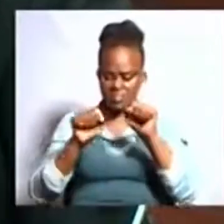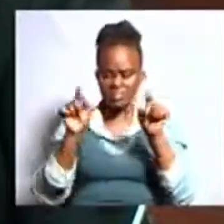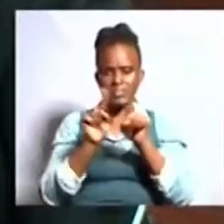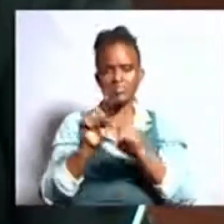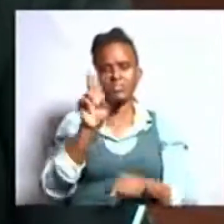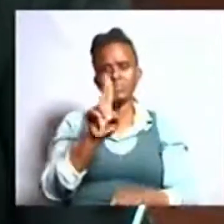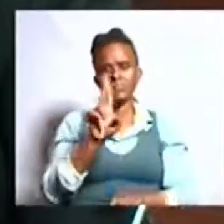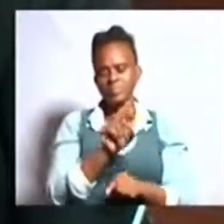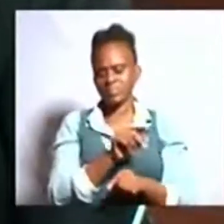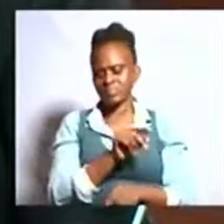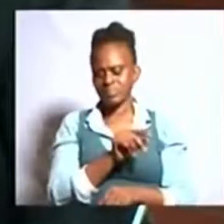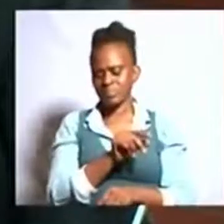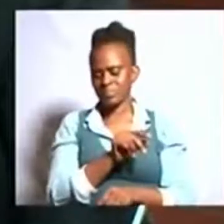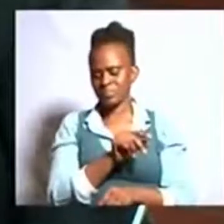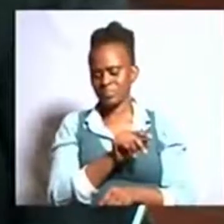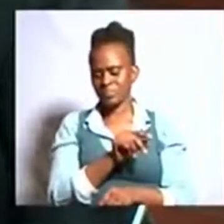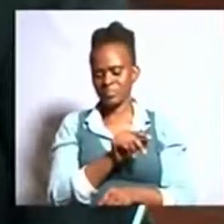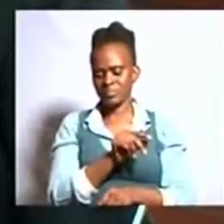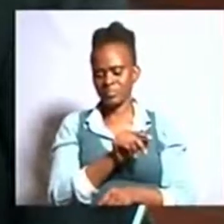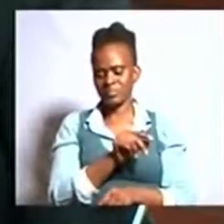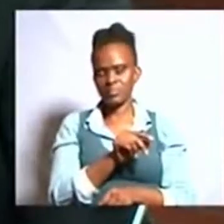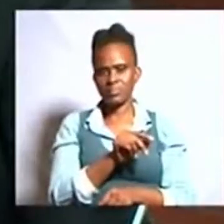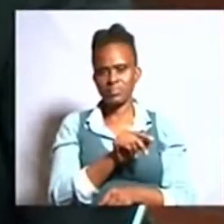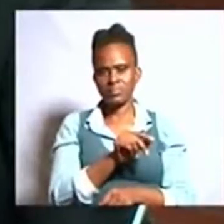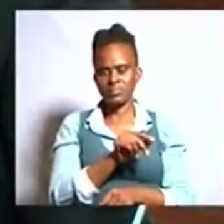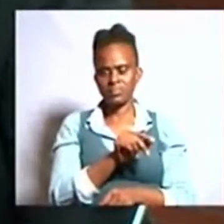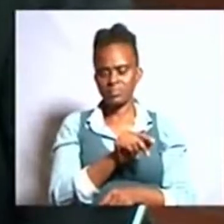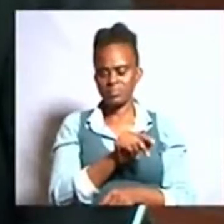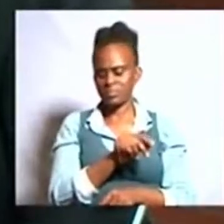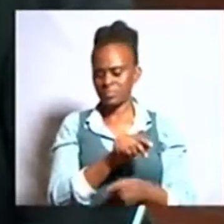that money. Why have people kept the money?